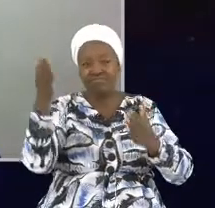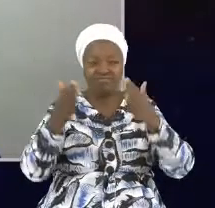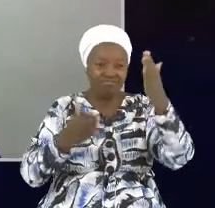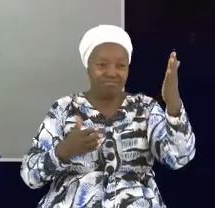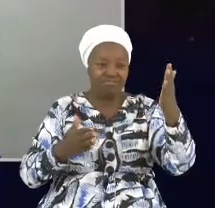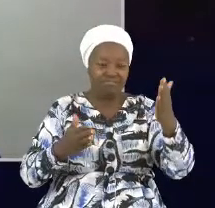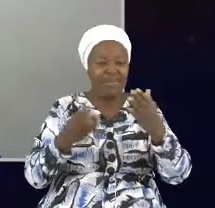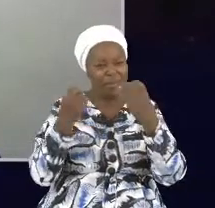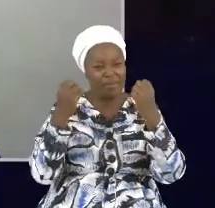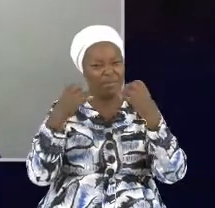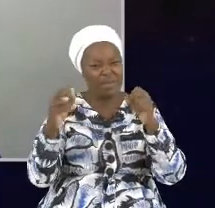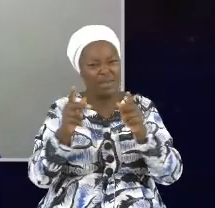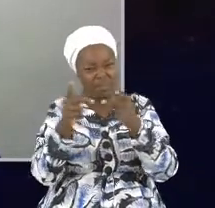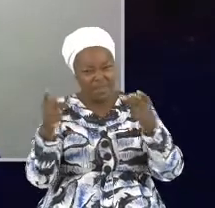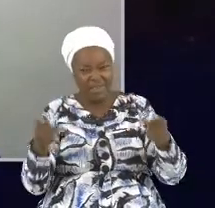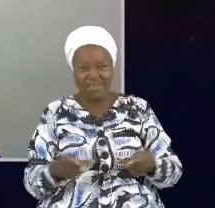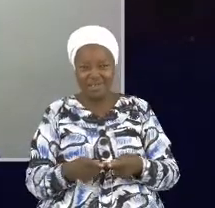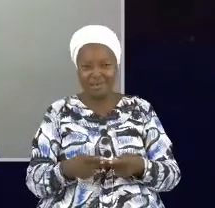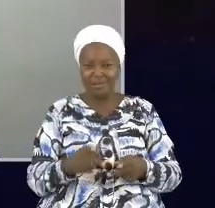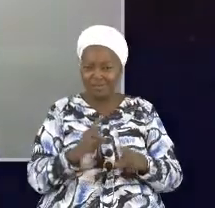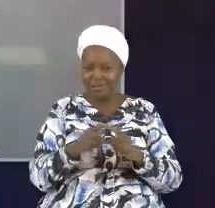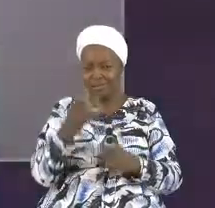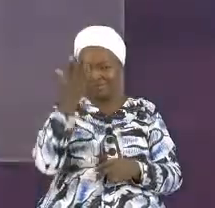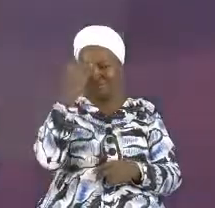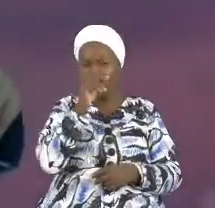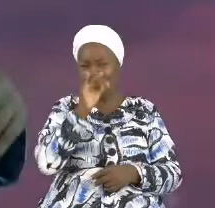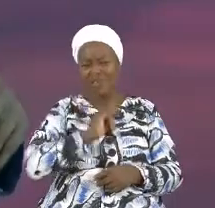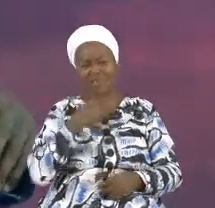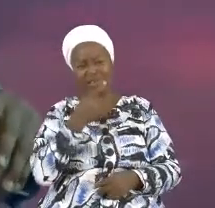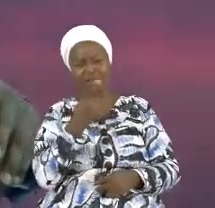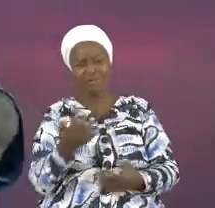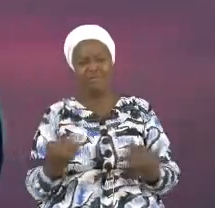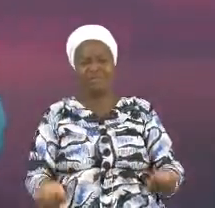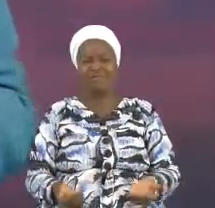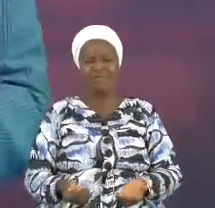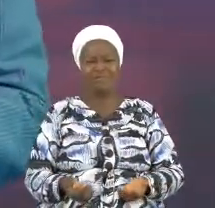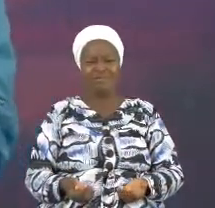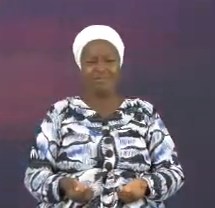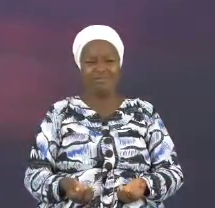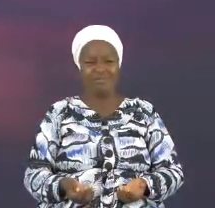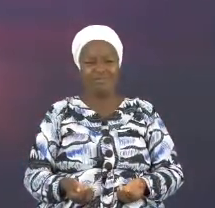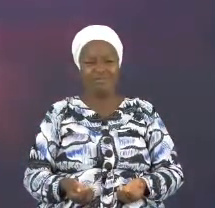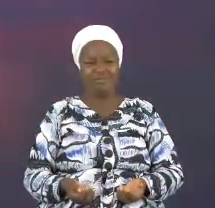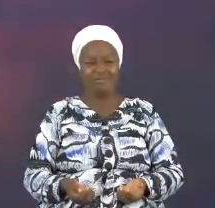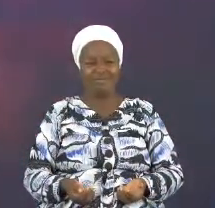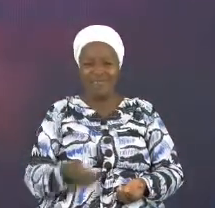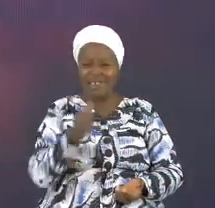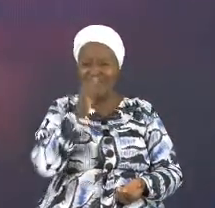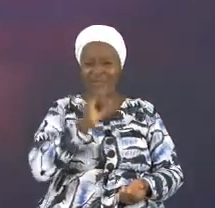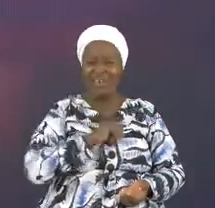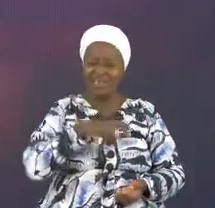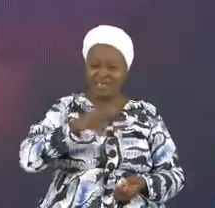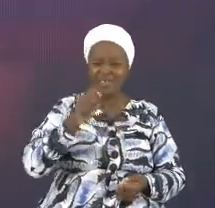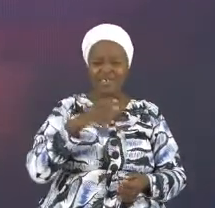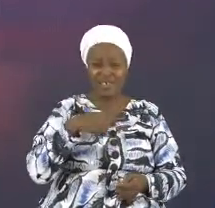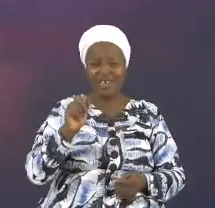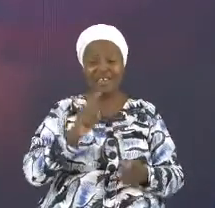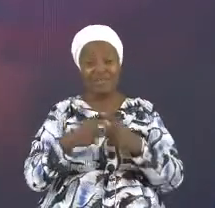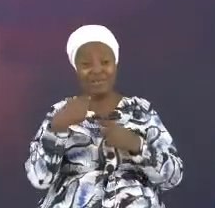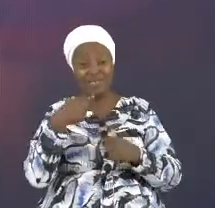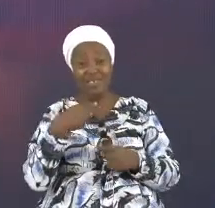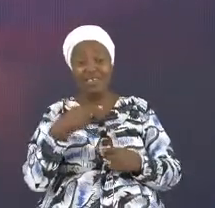Why am I telling you that? Am I bragging to say I've been to places you have not been?